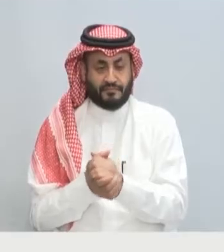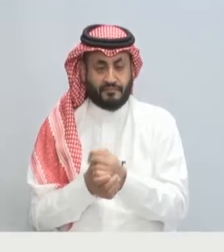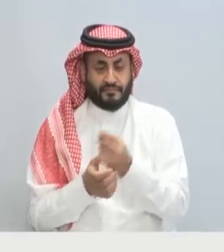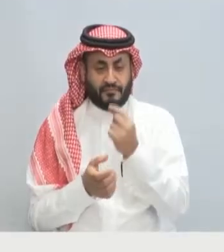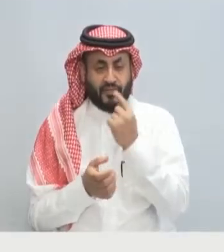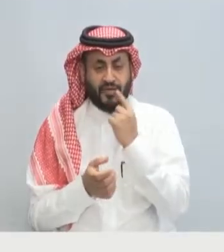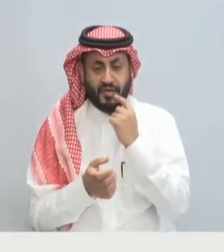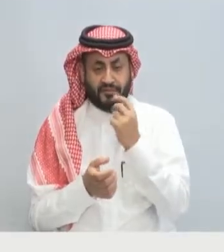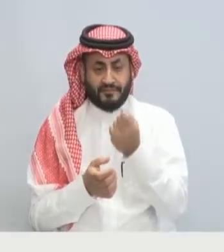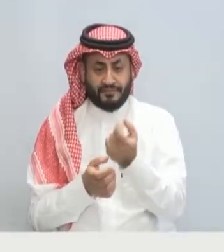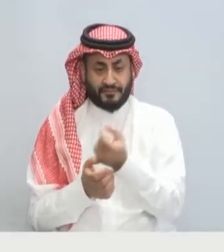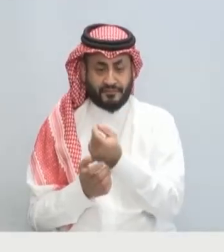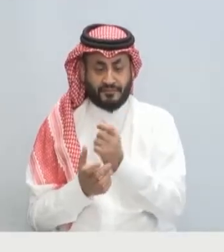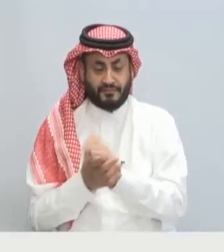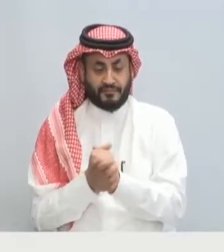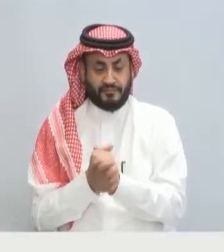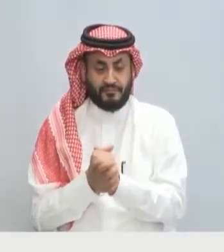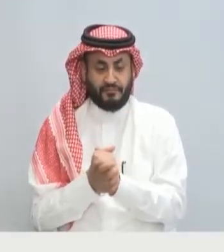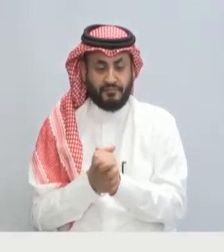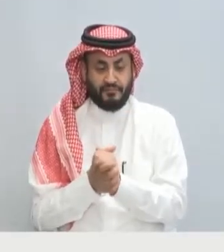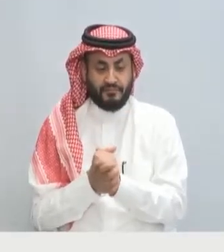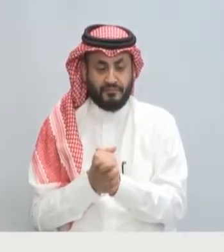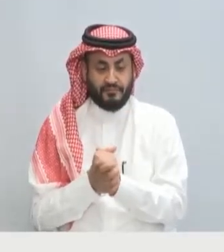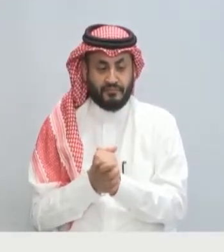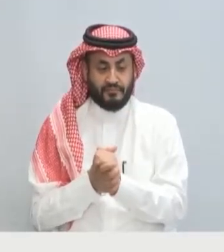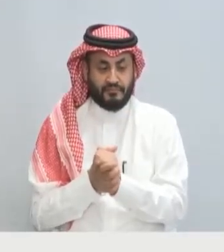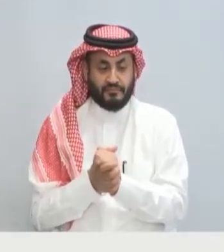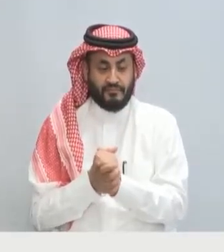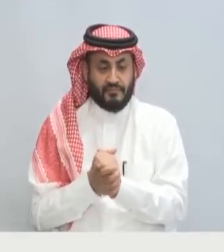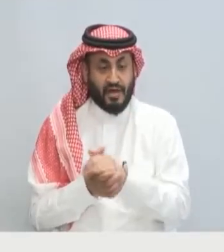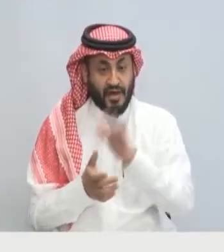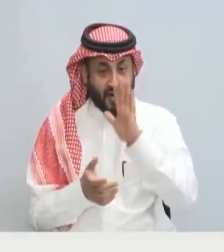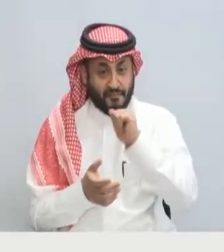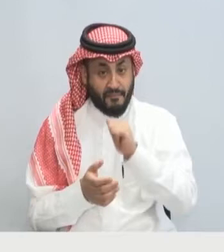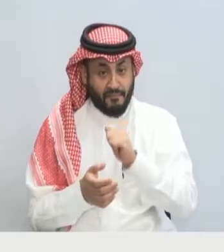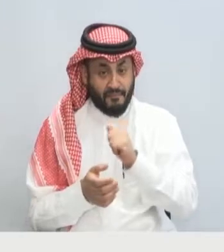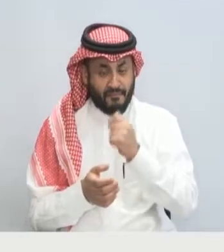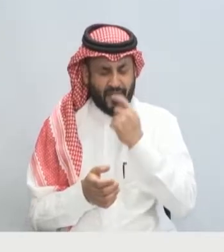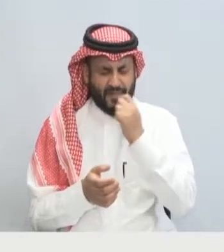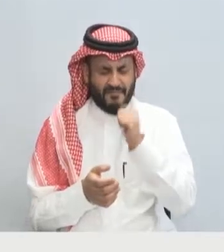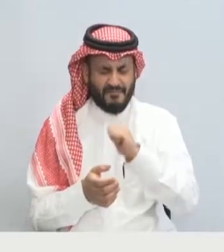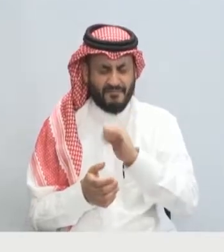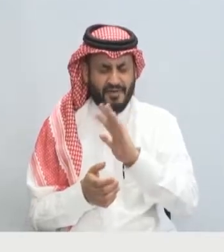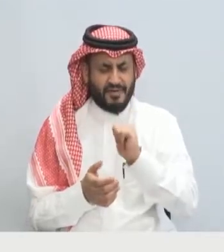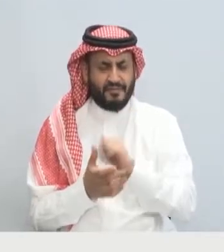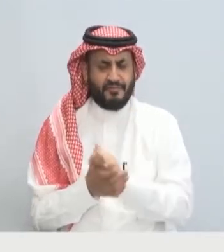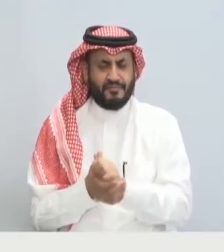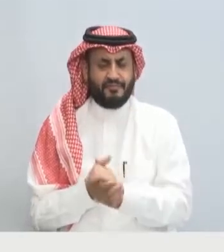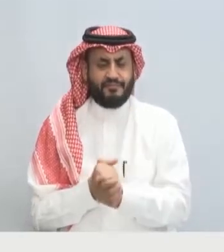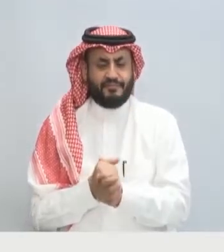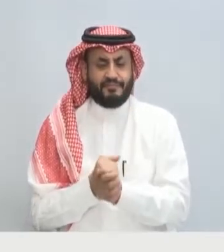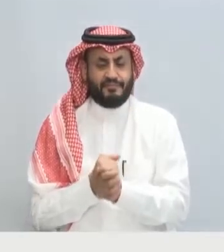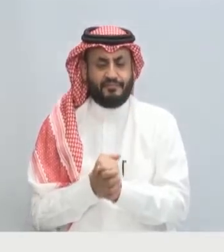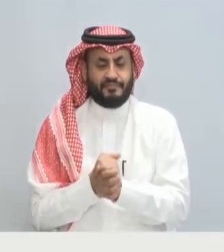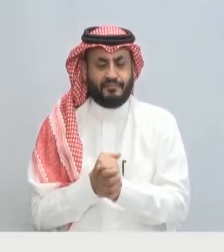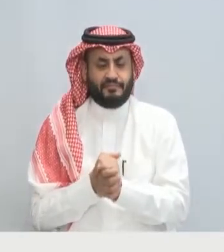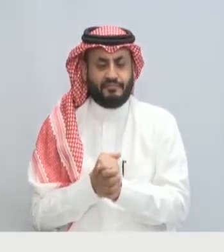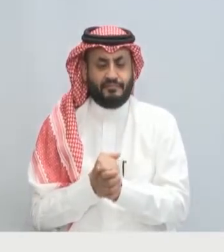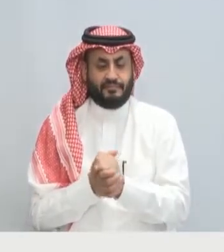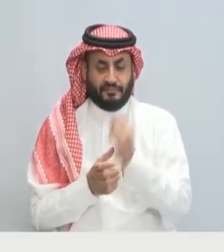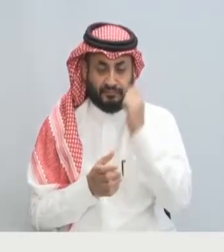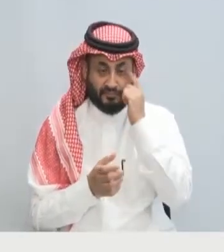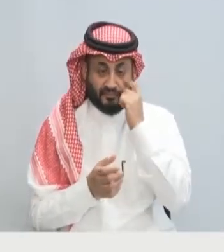Cherries are sweet. They are not sour.